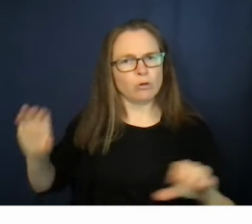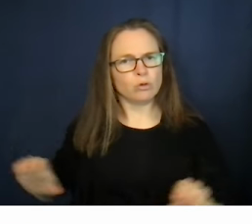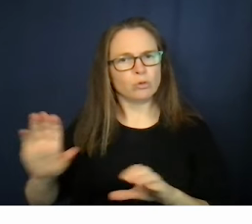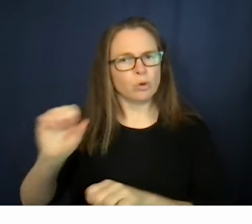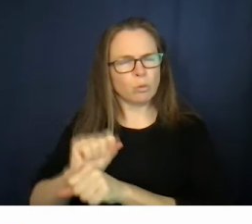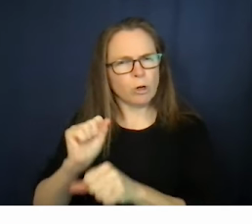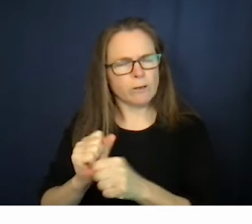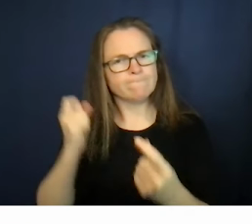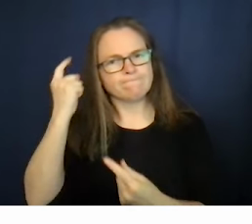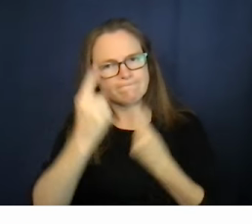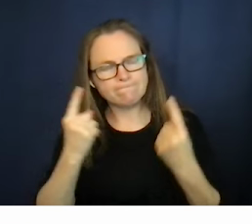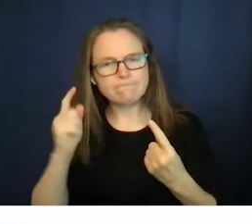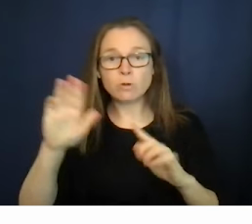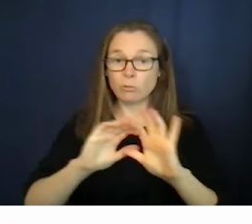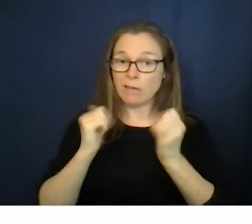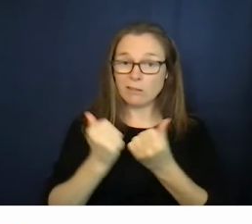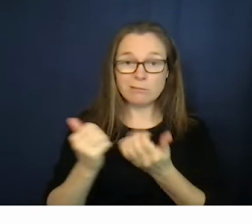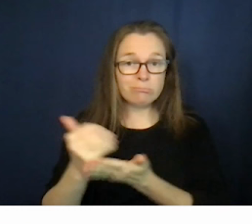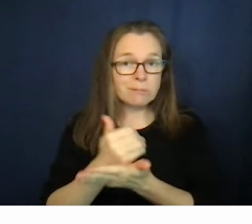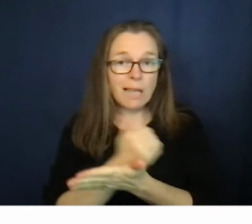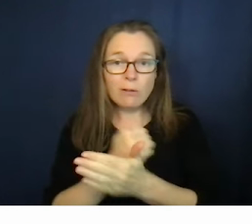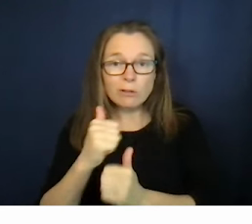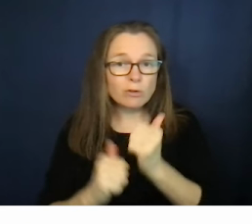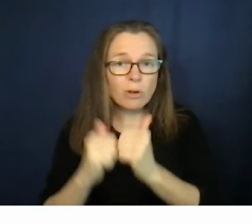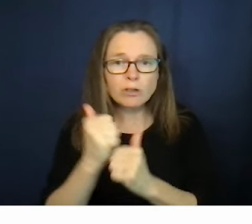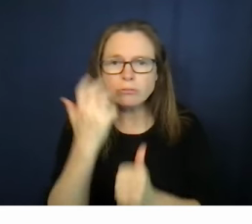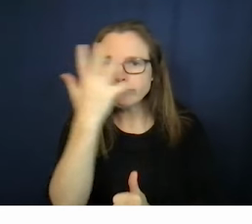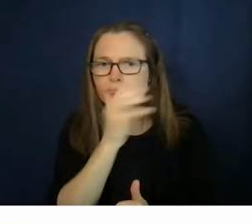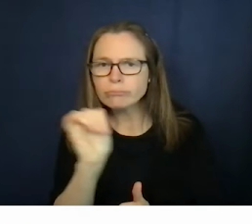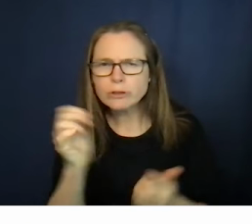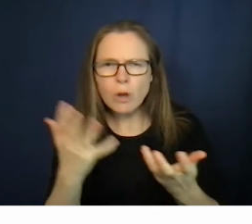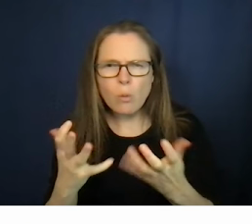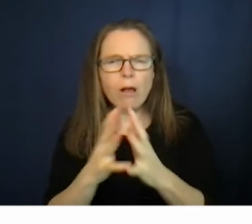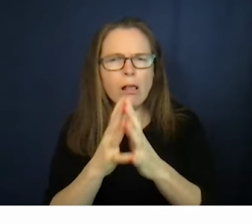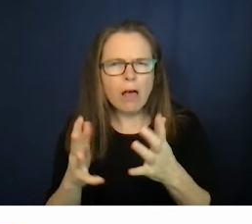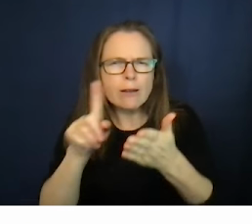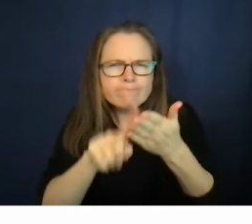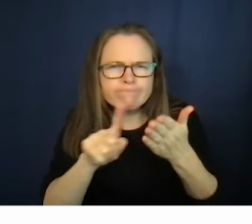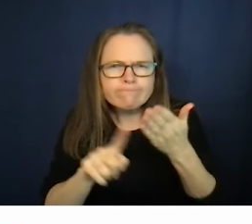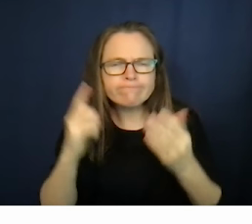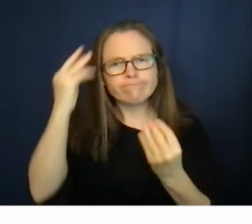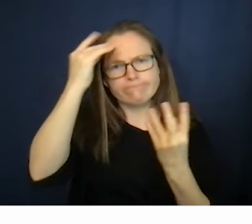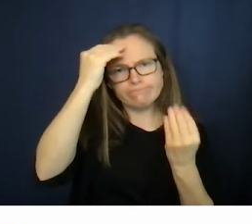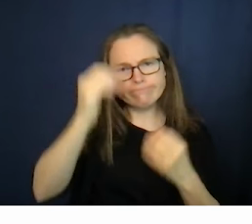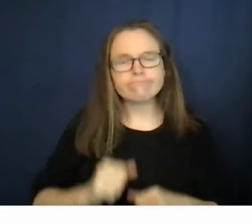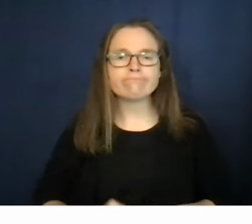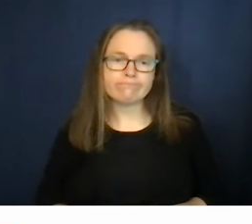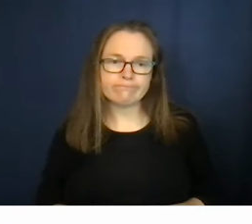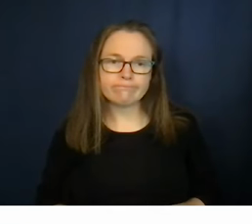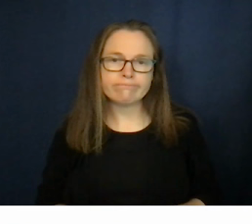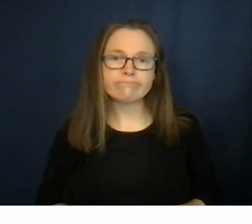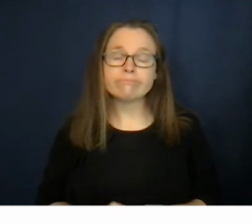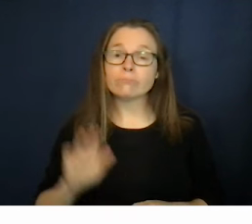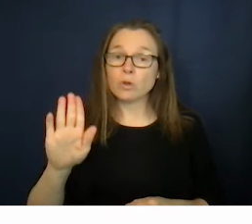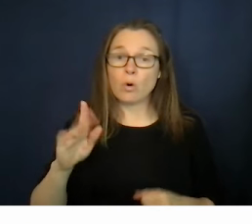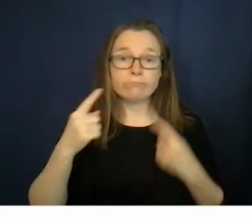and your agency's salary structure for that classification. Another consideration is around